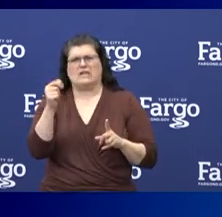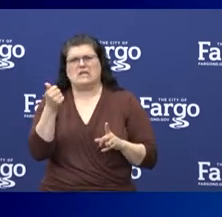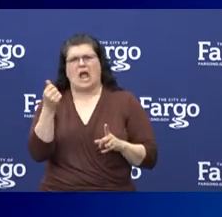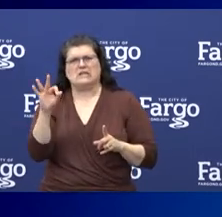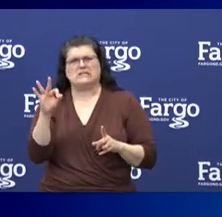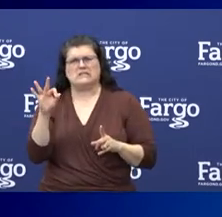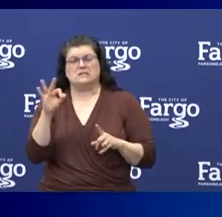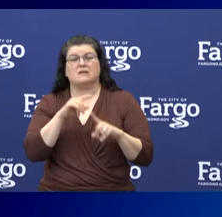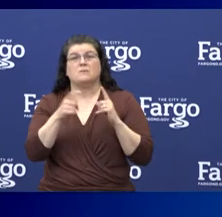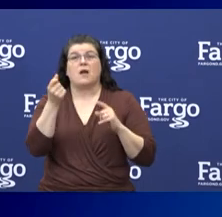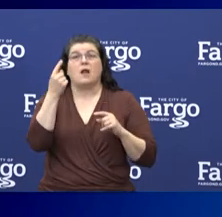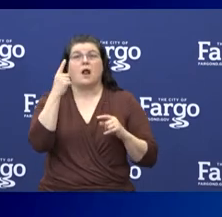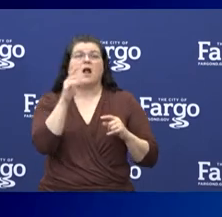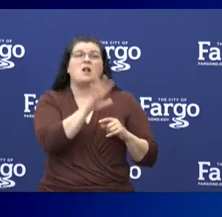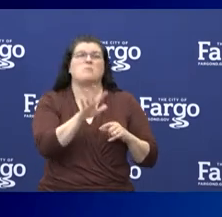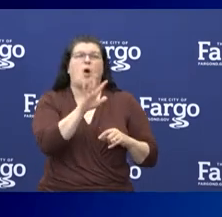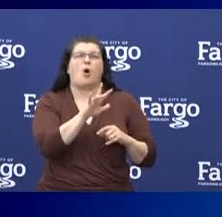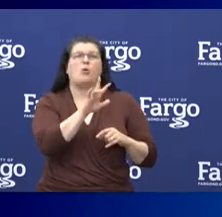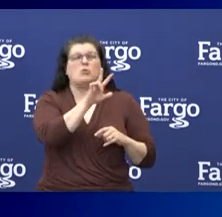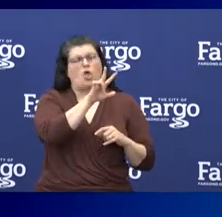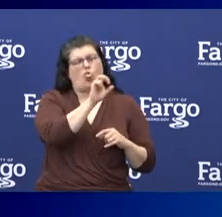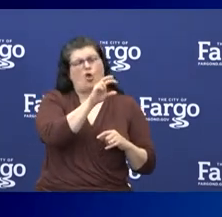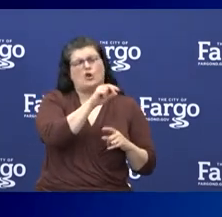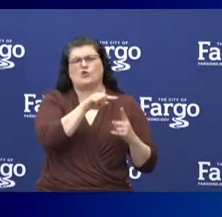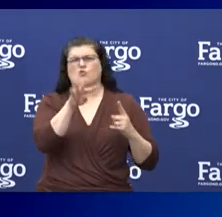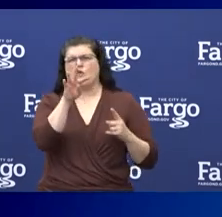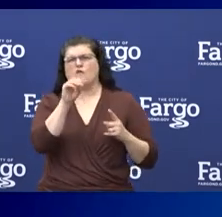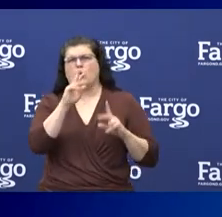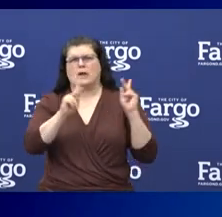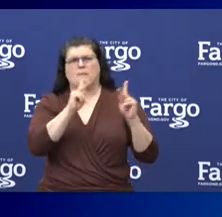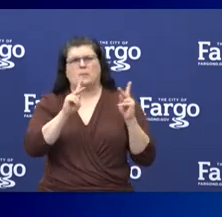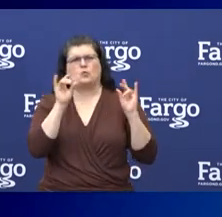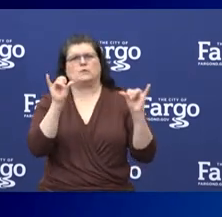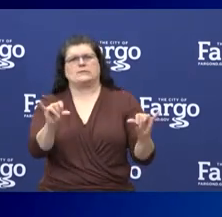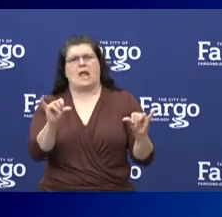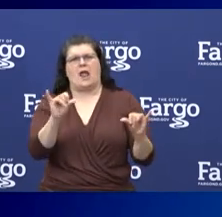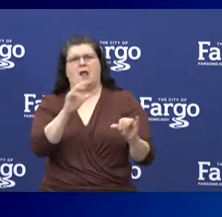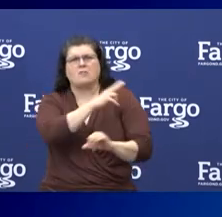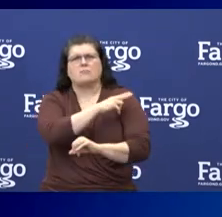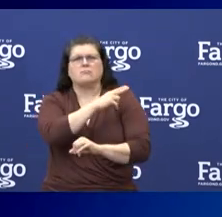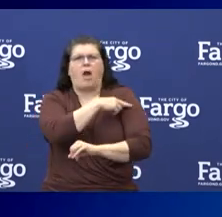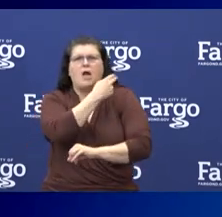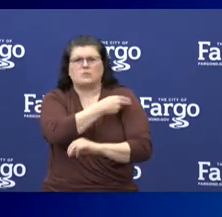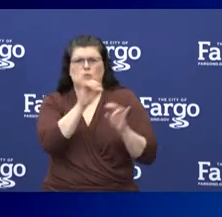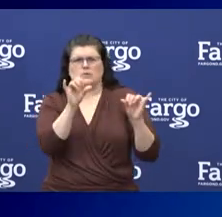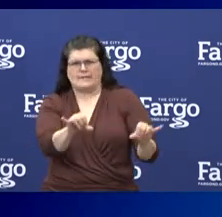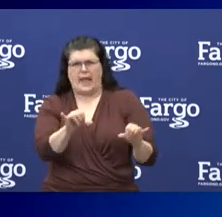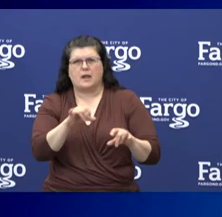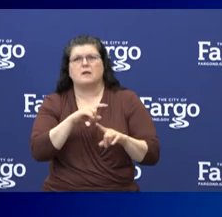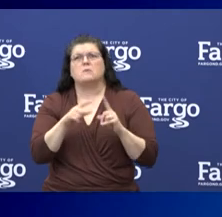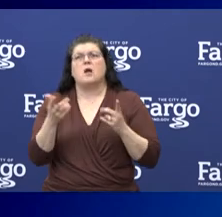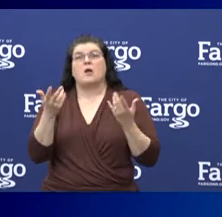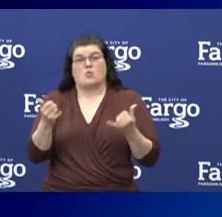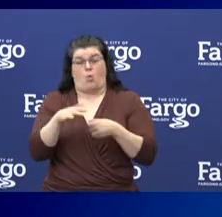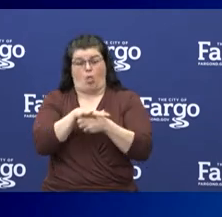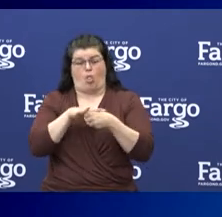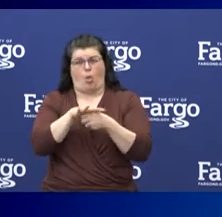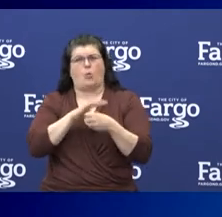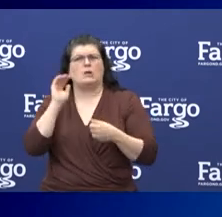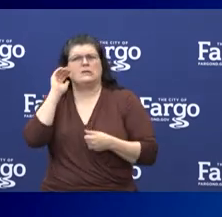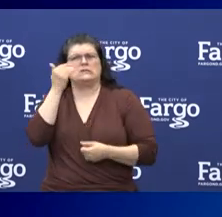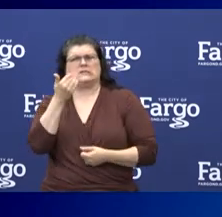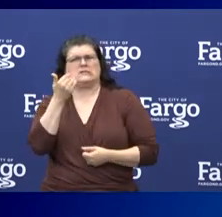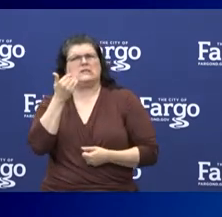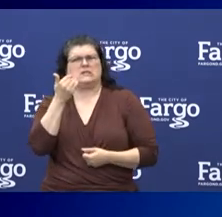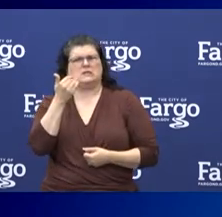a hospitalization rate around 30 to 40 at best throughout the state. And what we're finding, even locally, it seems to be plateaued both